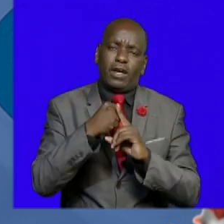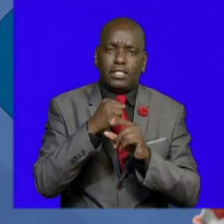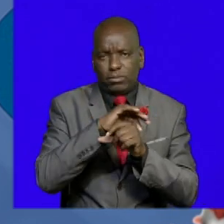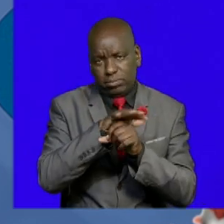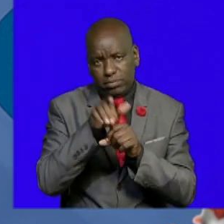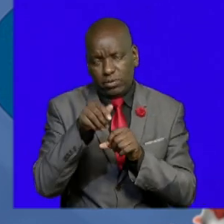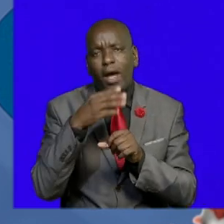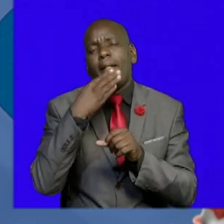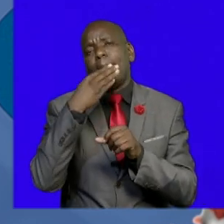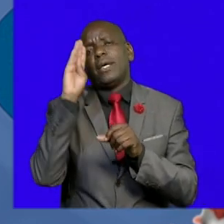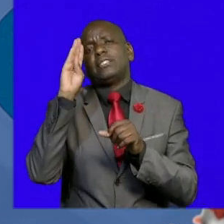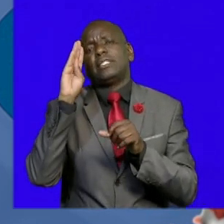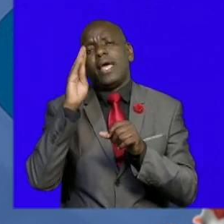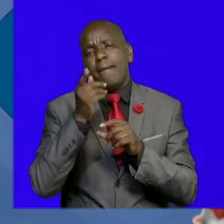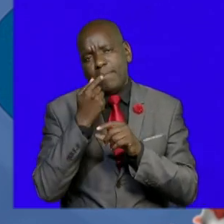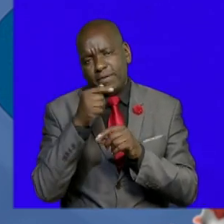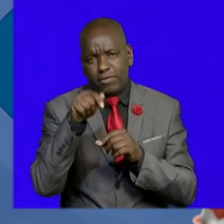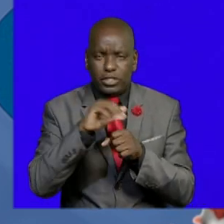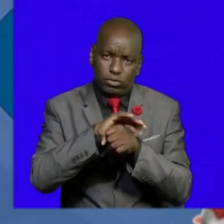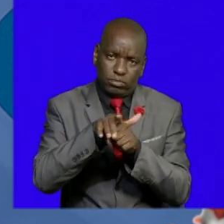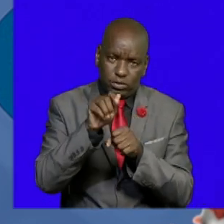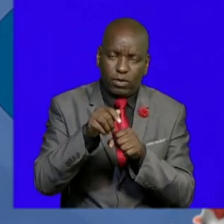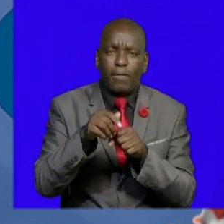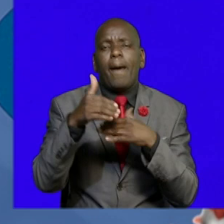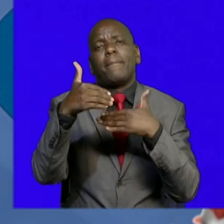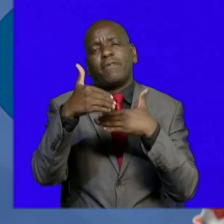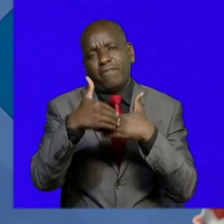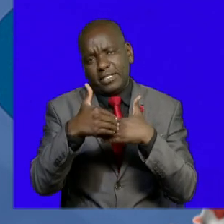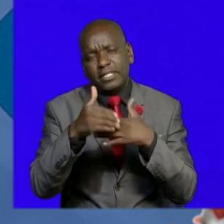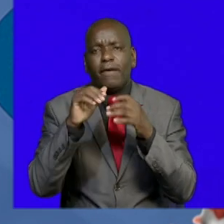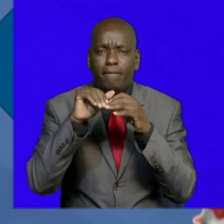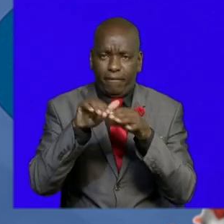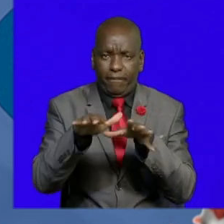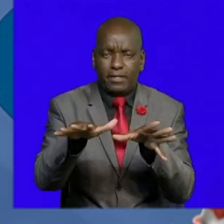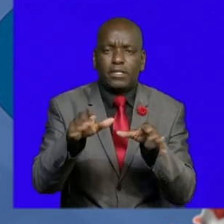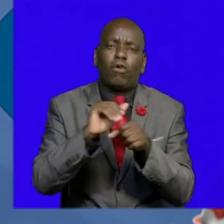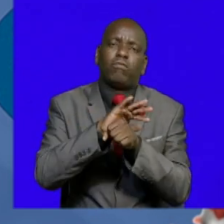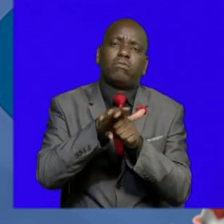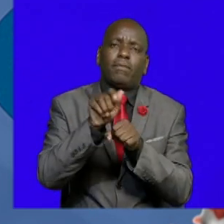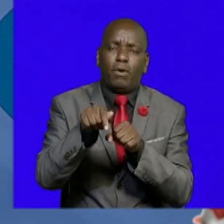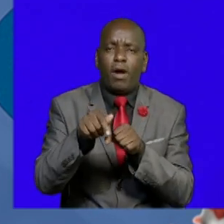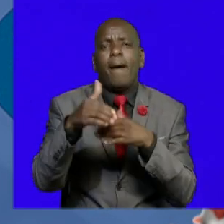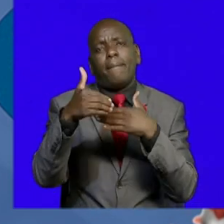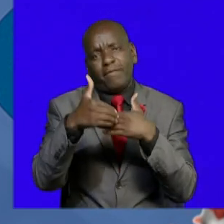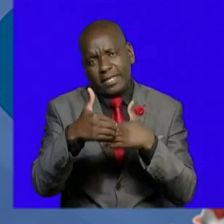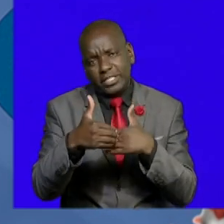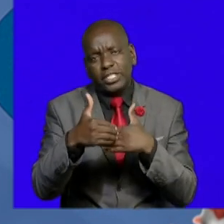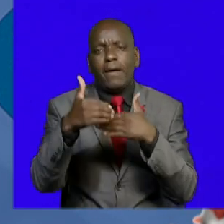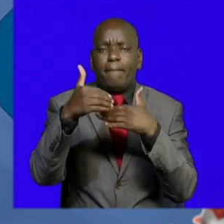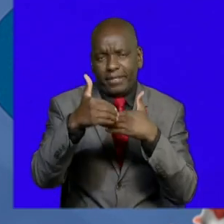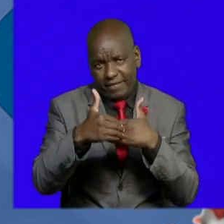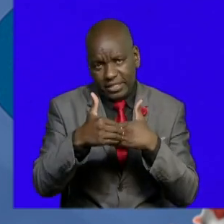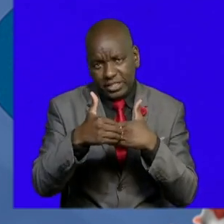The best medicine for this pandemic is preventing the spread of the virus. Prevention,